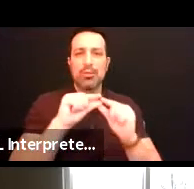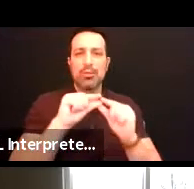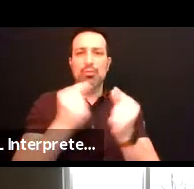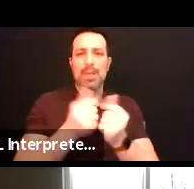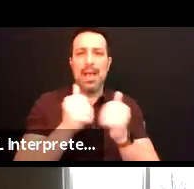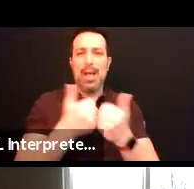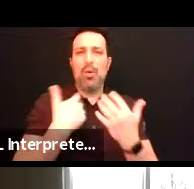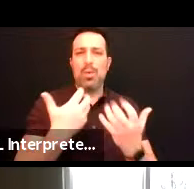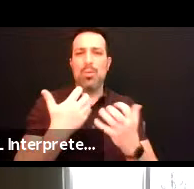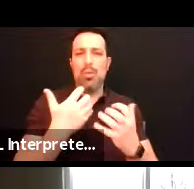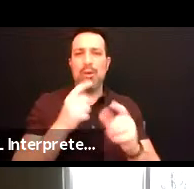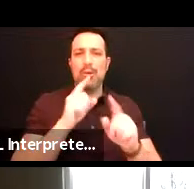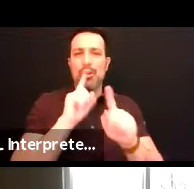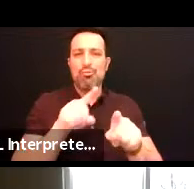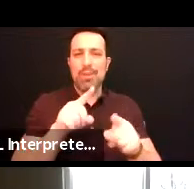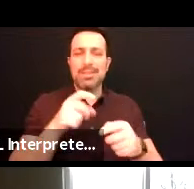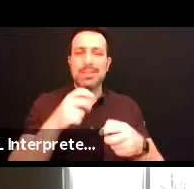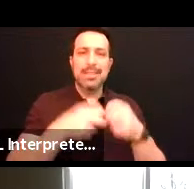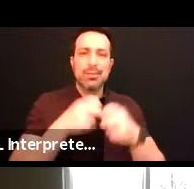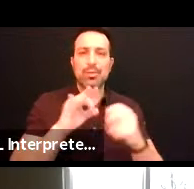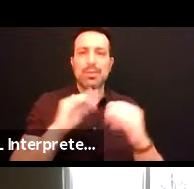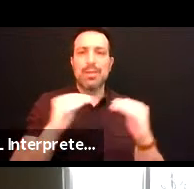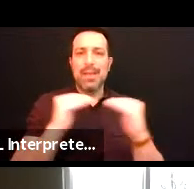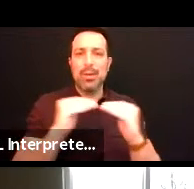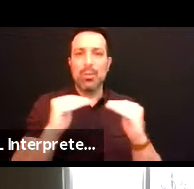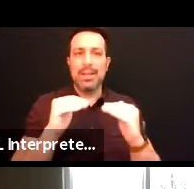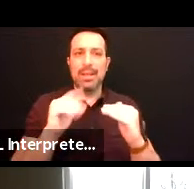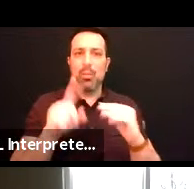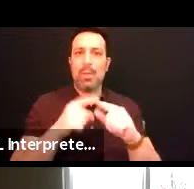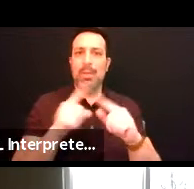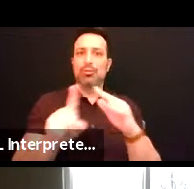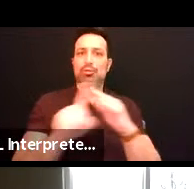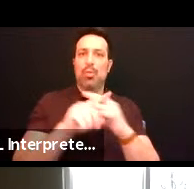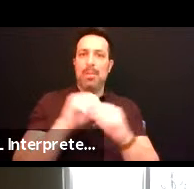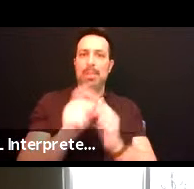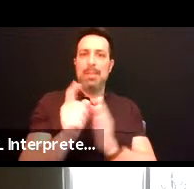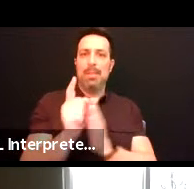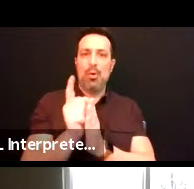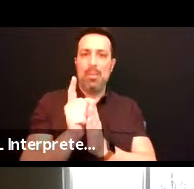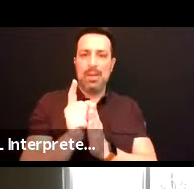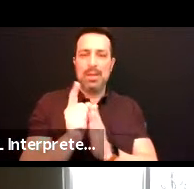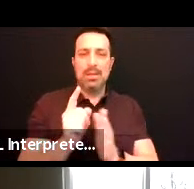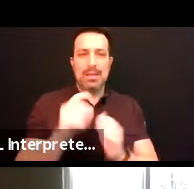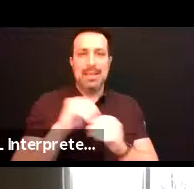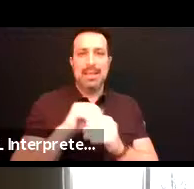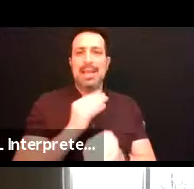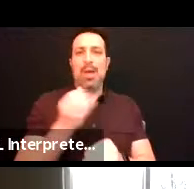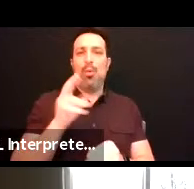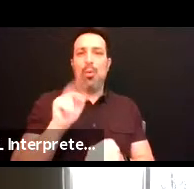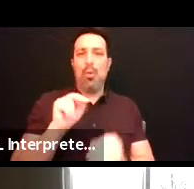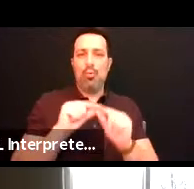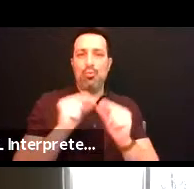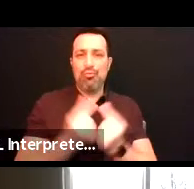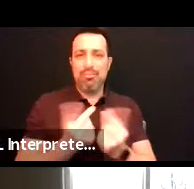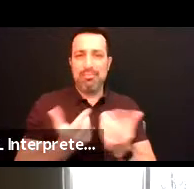want to address issues of equity as they show up in the moment in our own group.